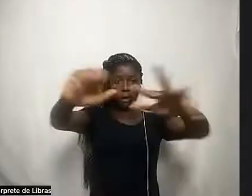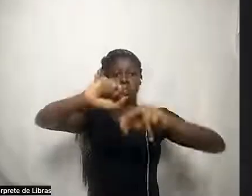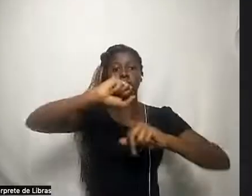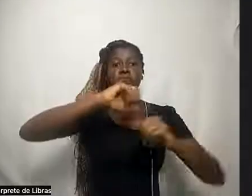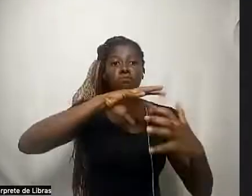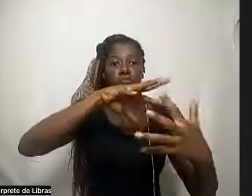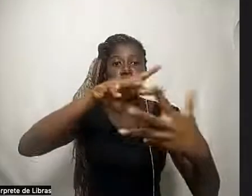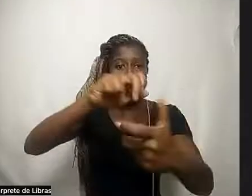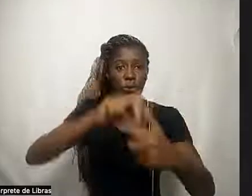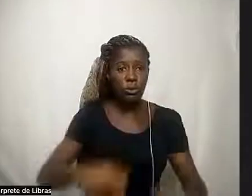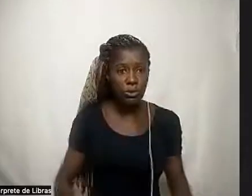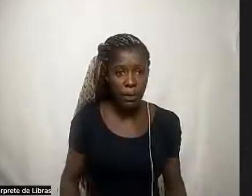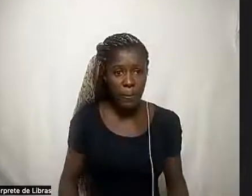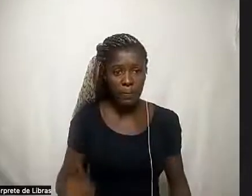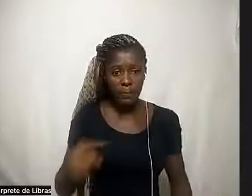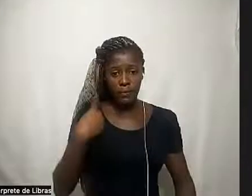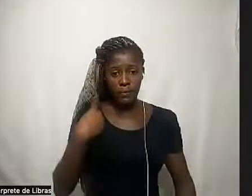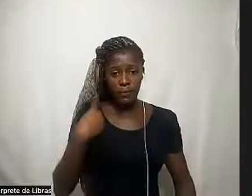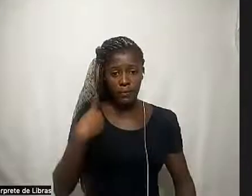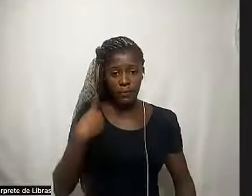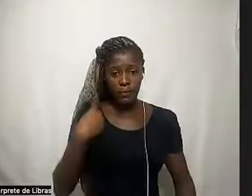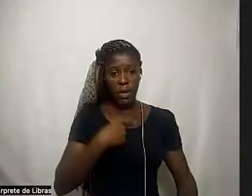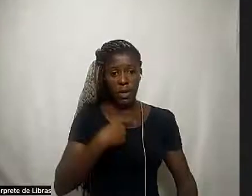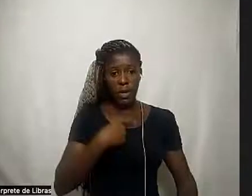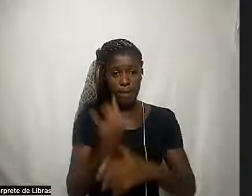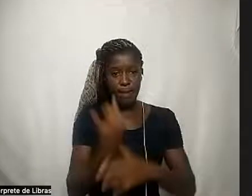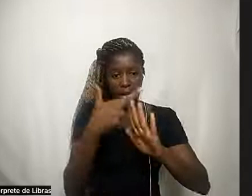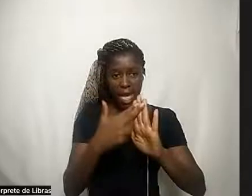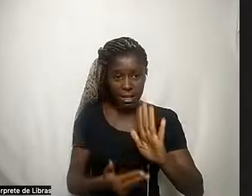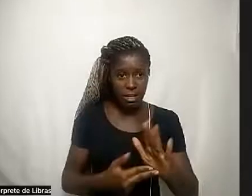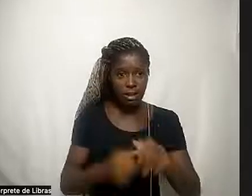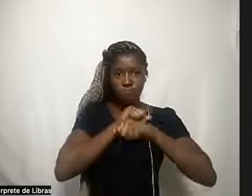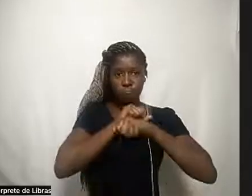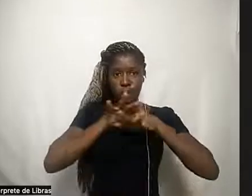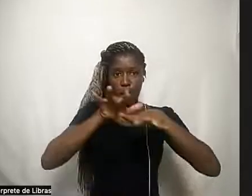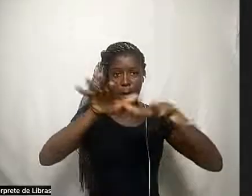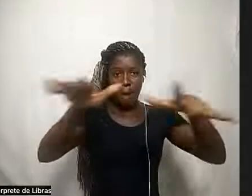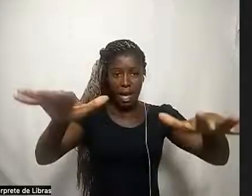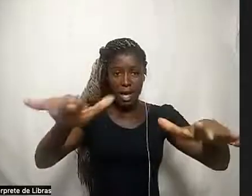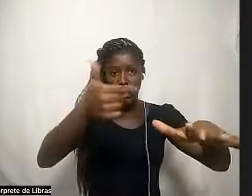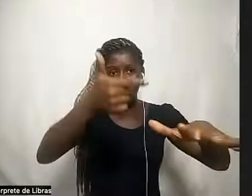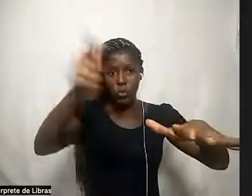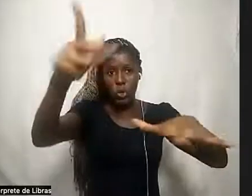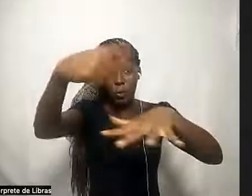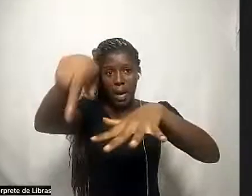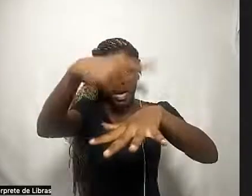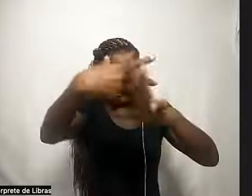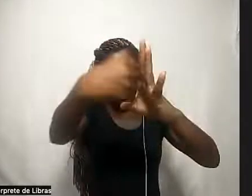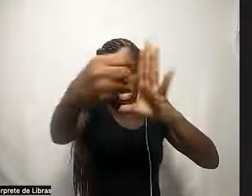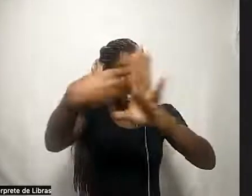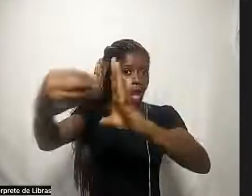We offer subsidies that will turn into recommendations that are binding